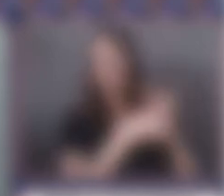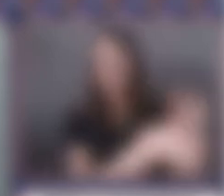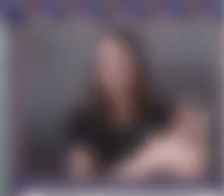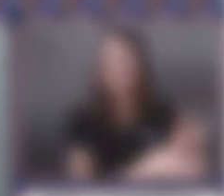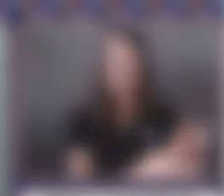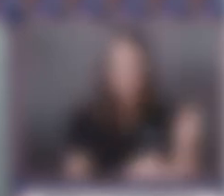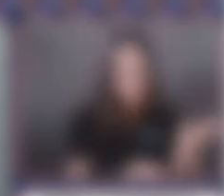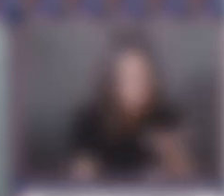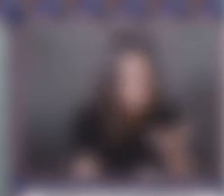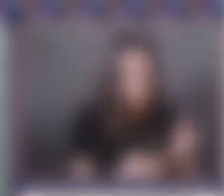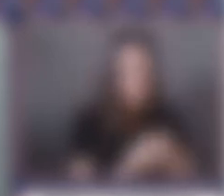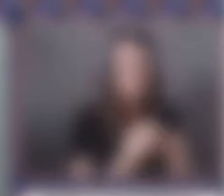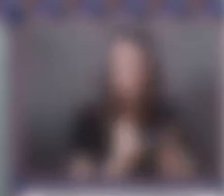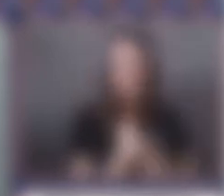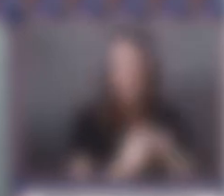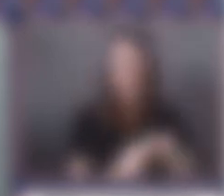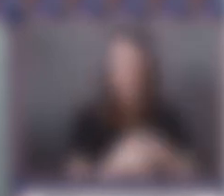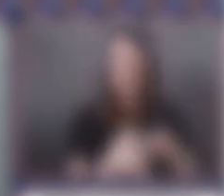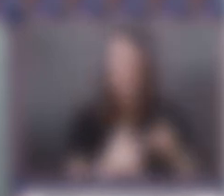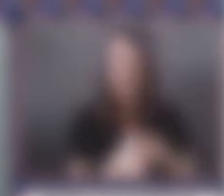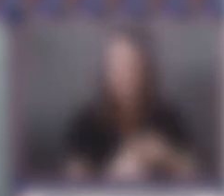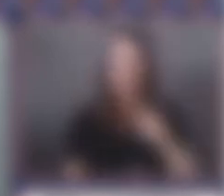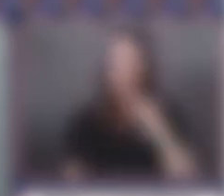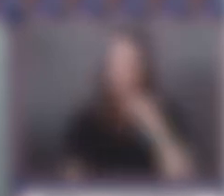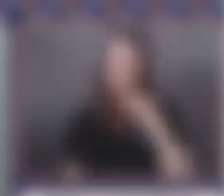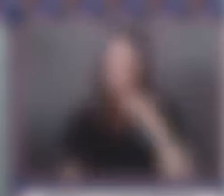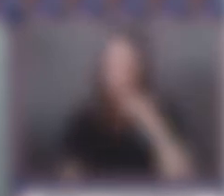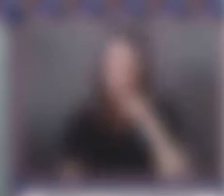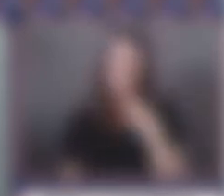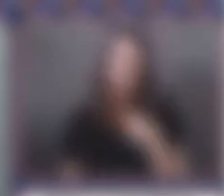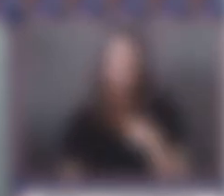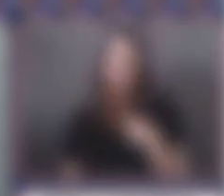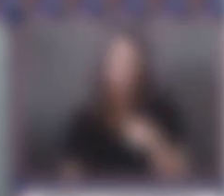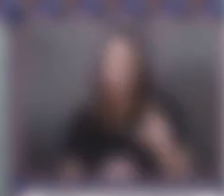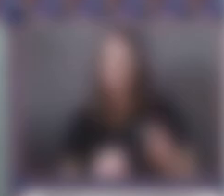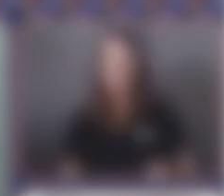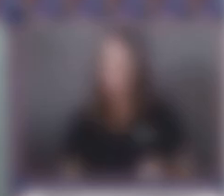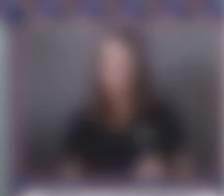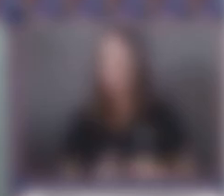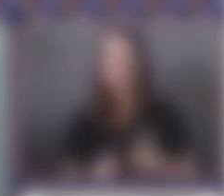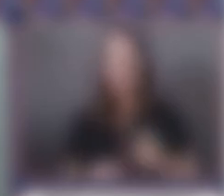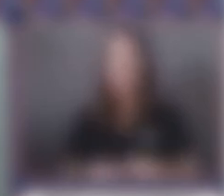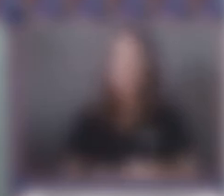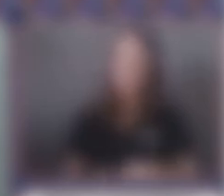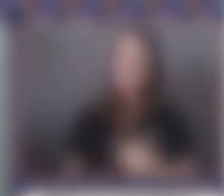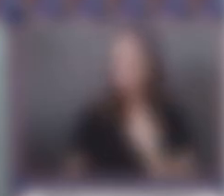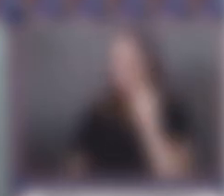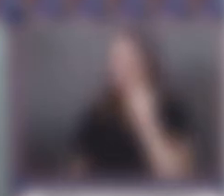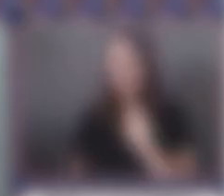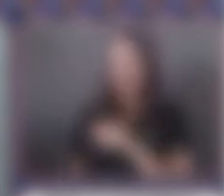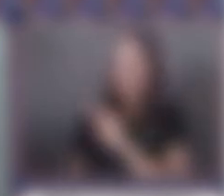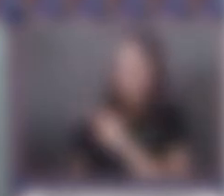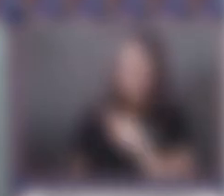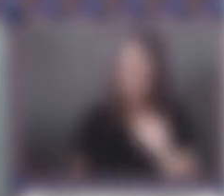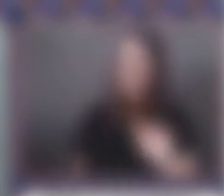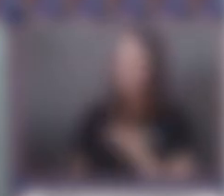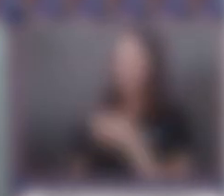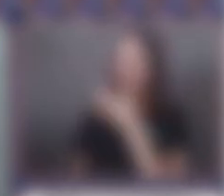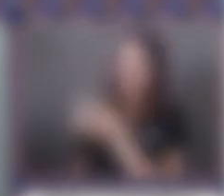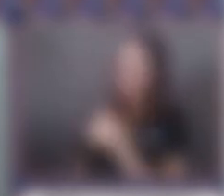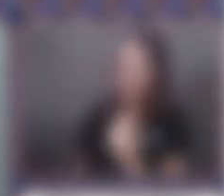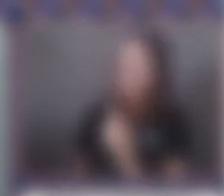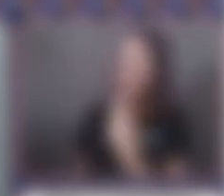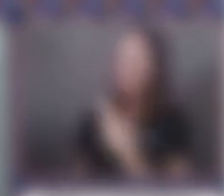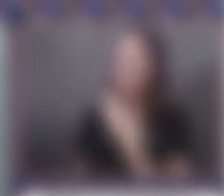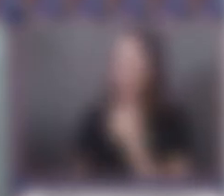will not happen, for example, if a participant is struggling to access a treating health professional to provide that advice because of wait lists.